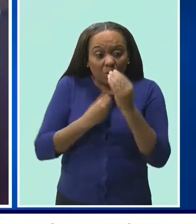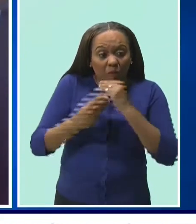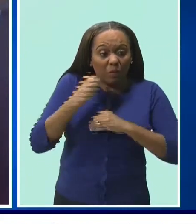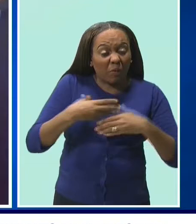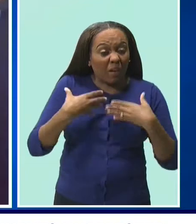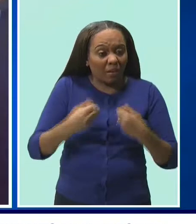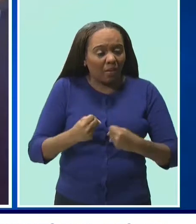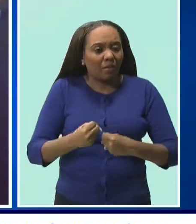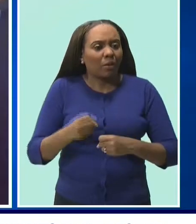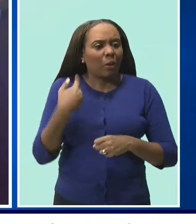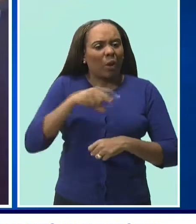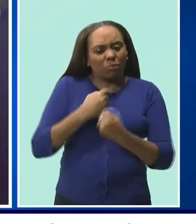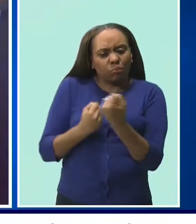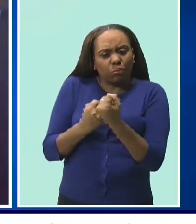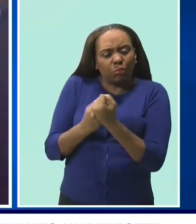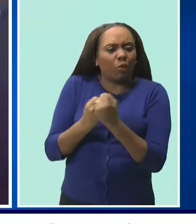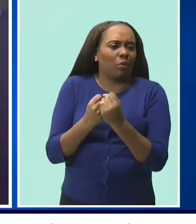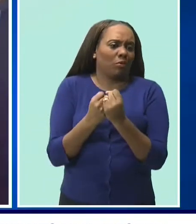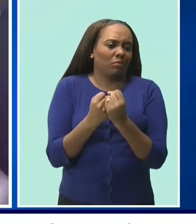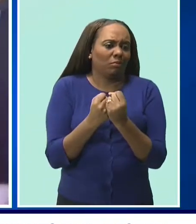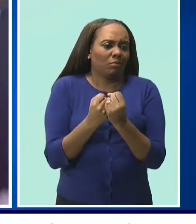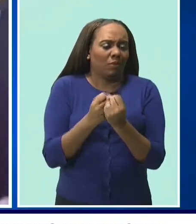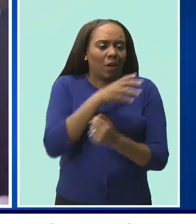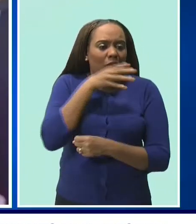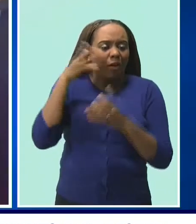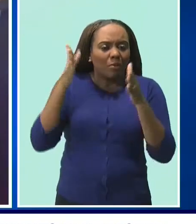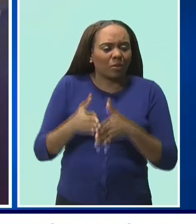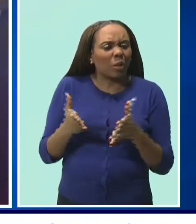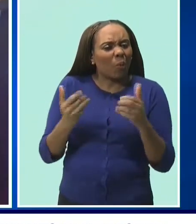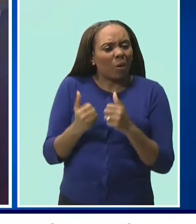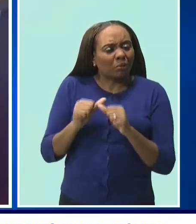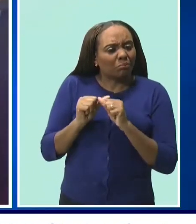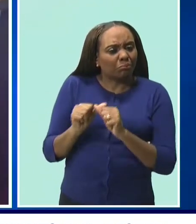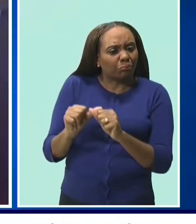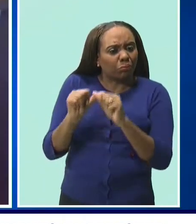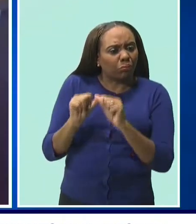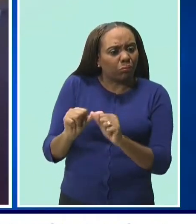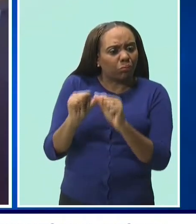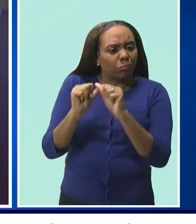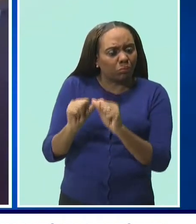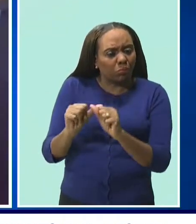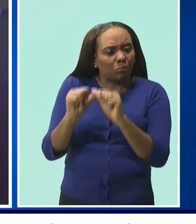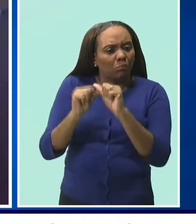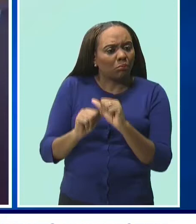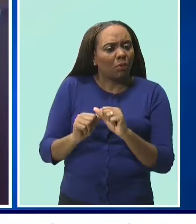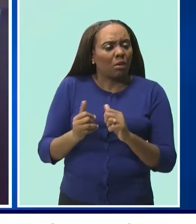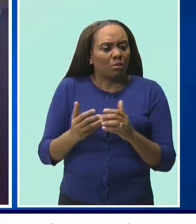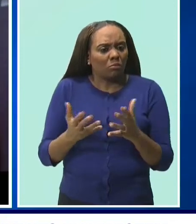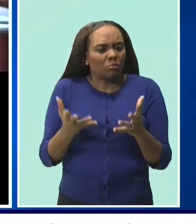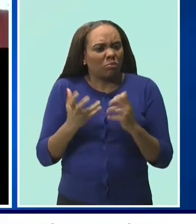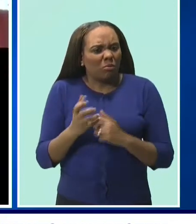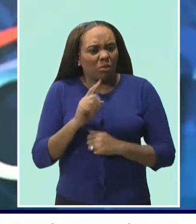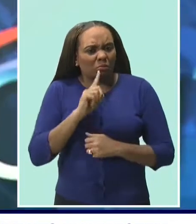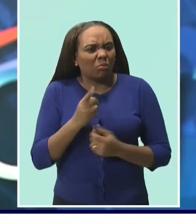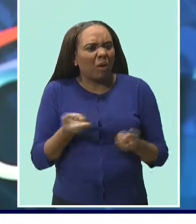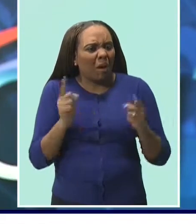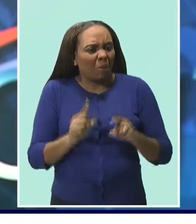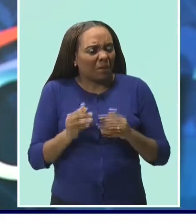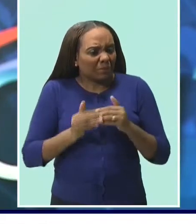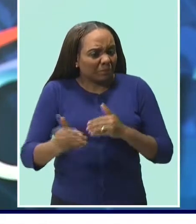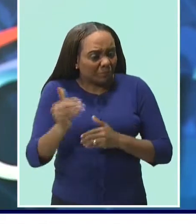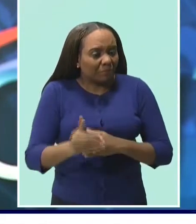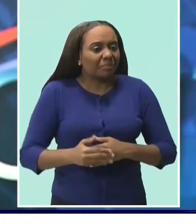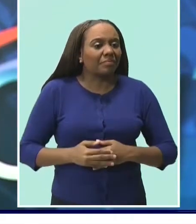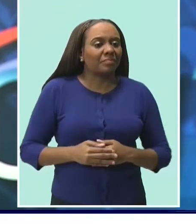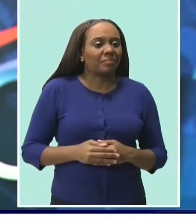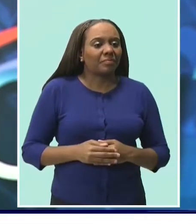of support of local markets, and we want to continue to build on that and to make sure we don't lose that momentum.